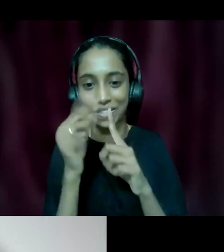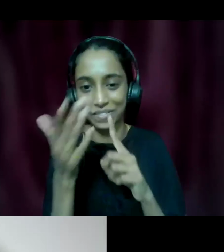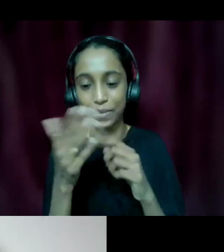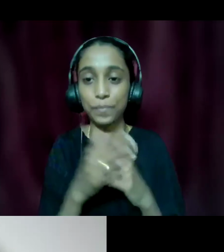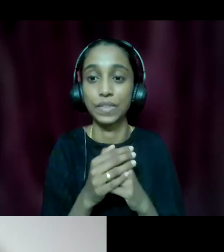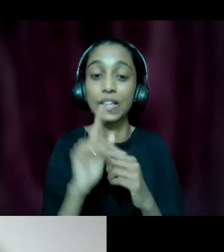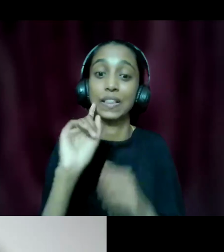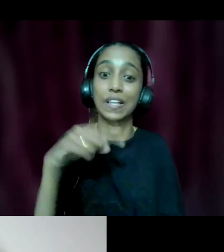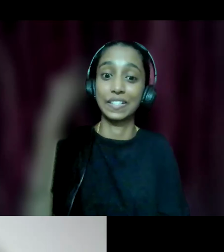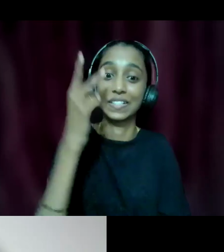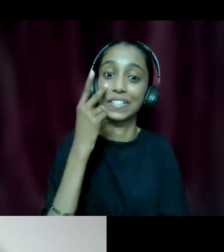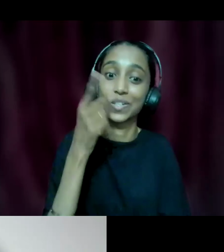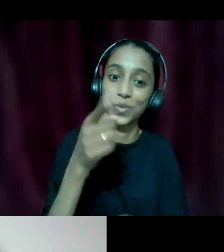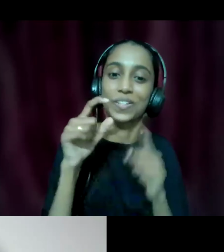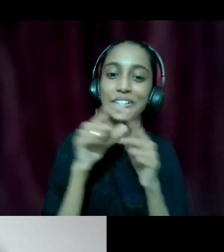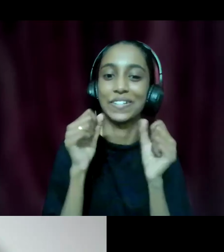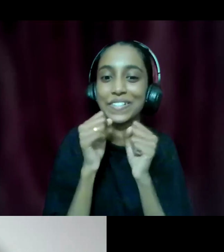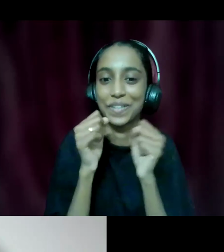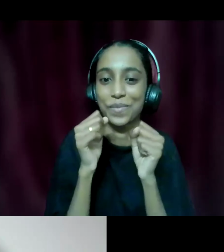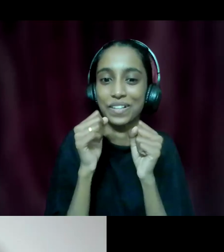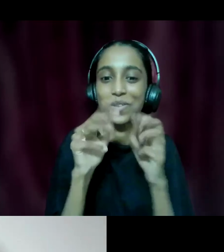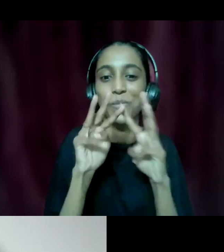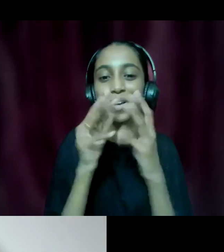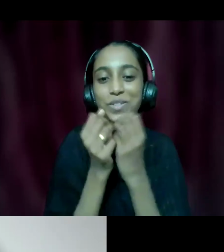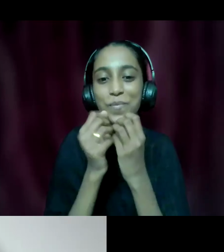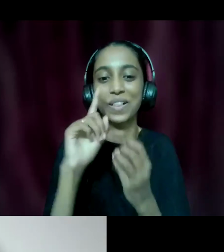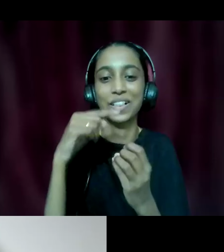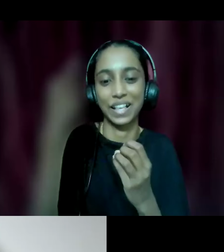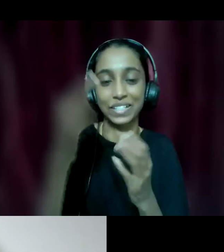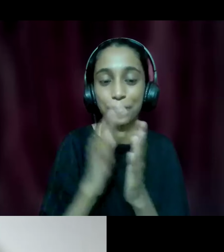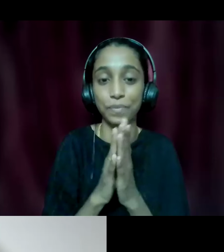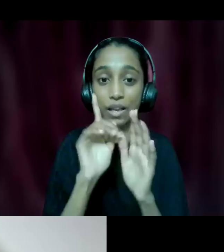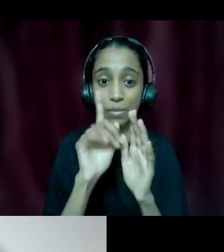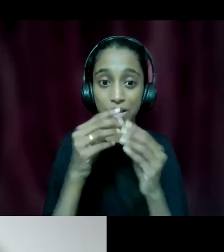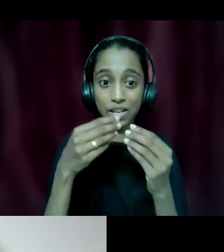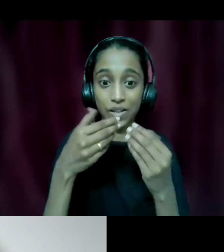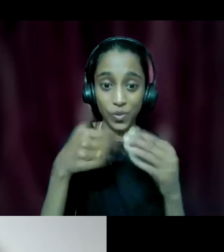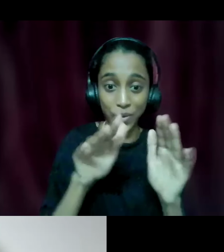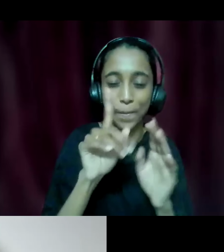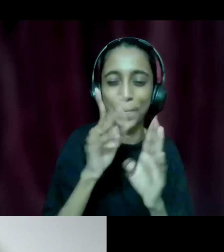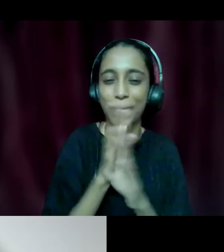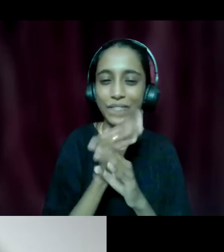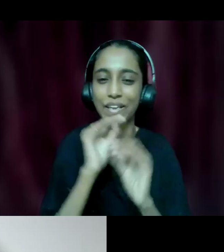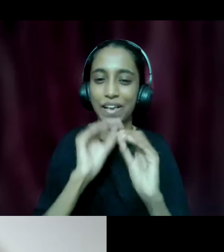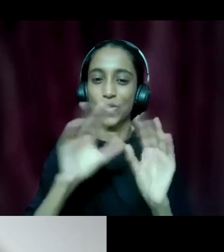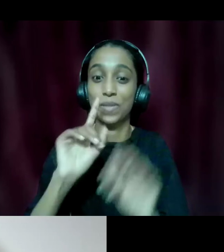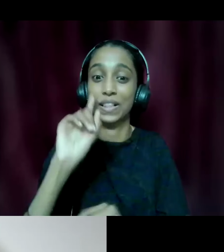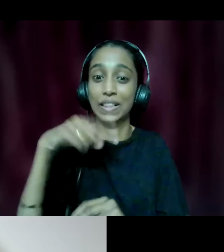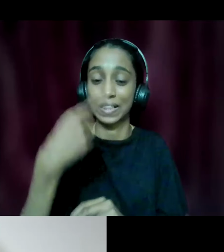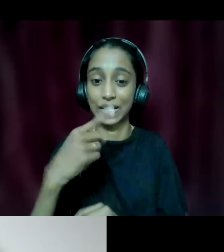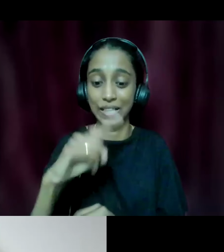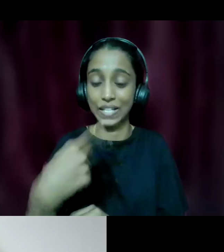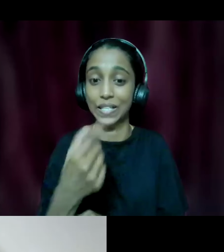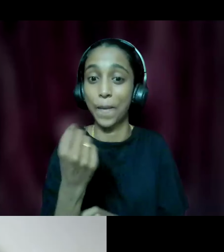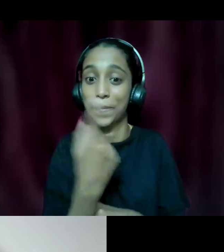see you in December with our next workshop. But before you go, let me announce that for the next month, we